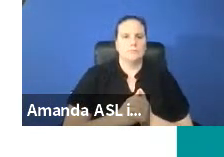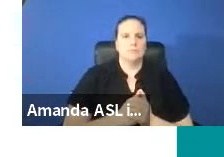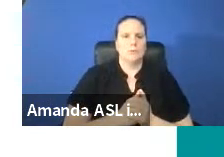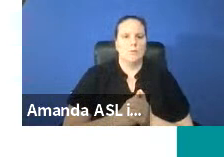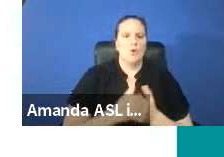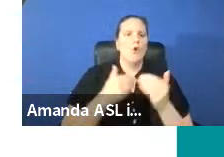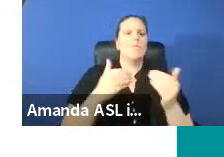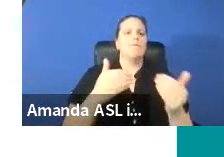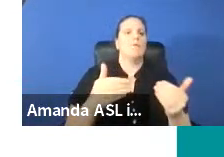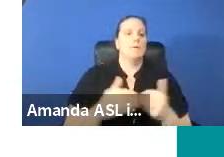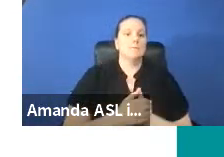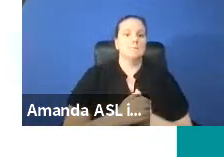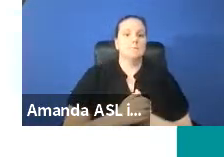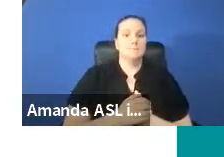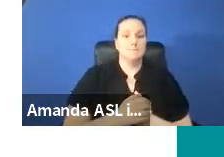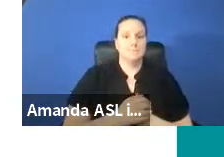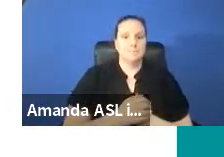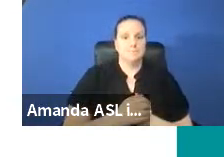go forward.